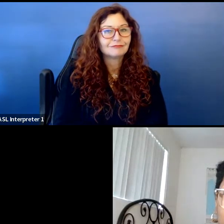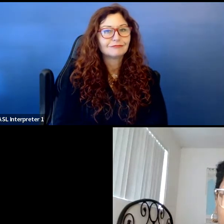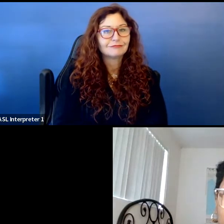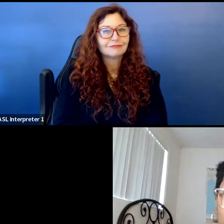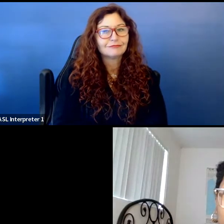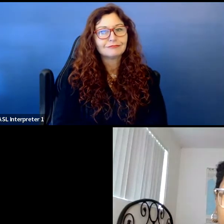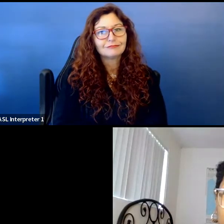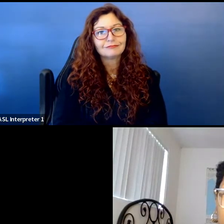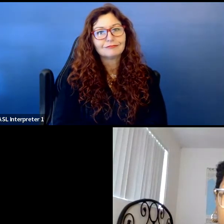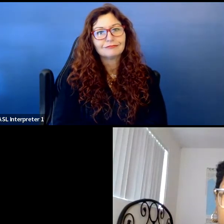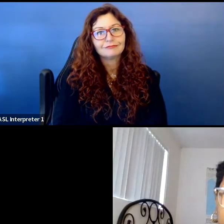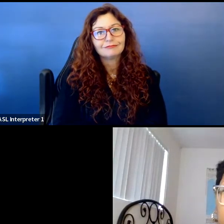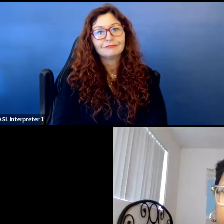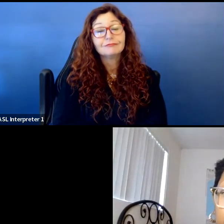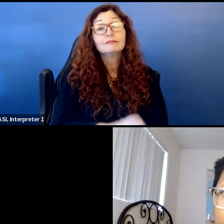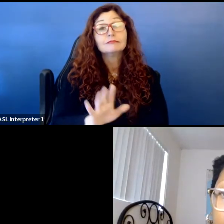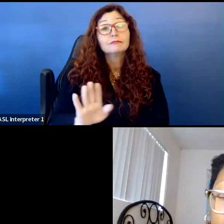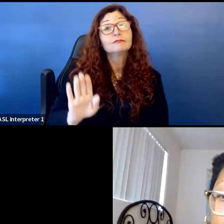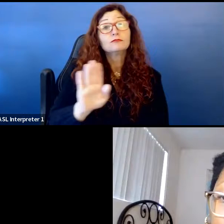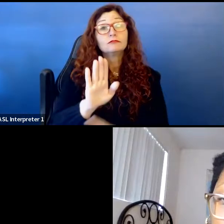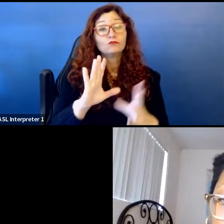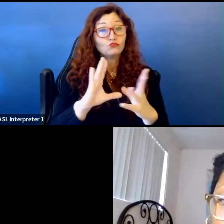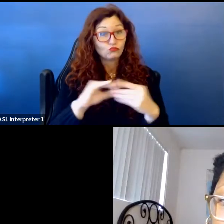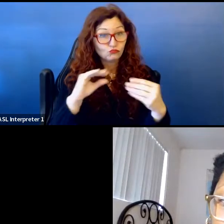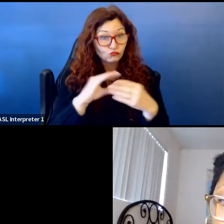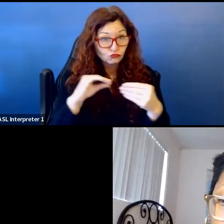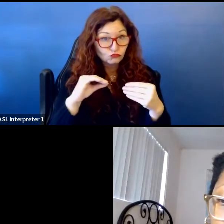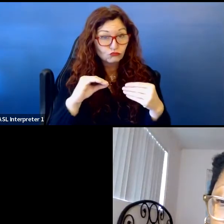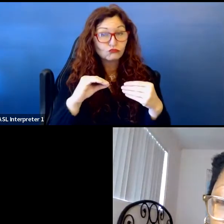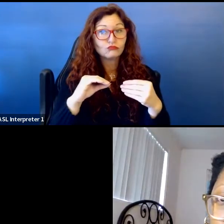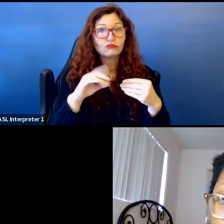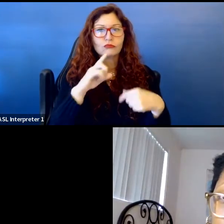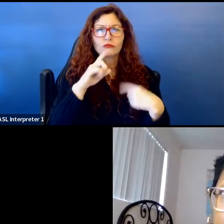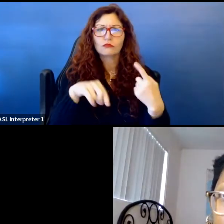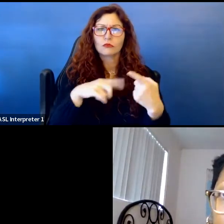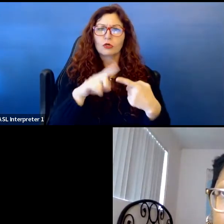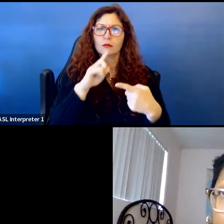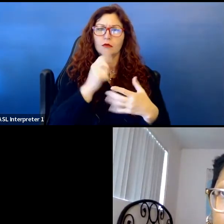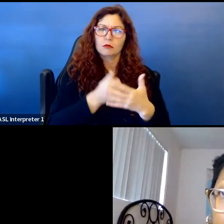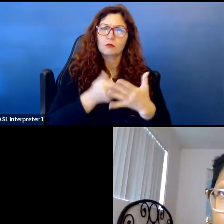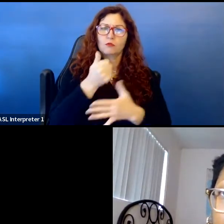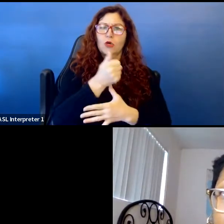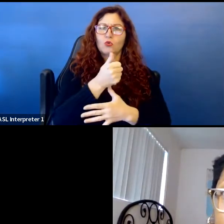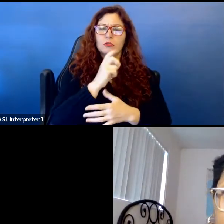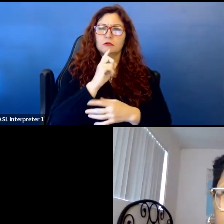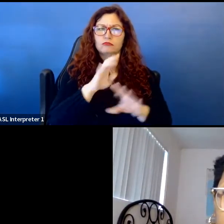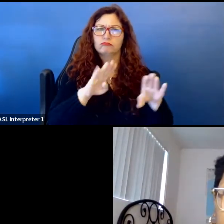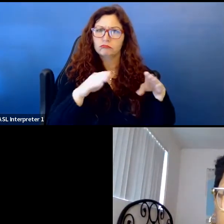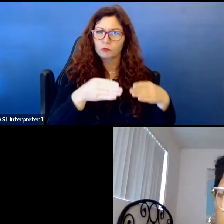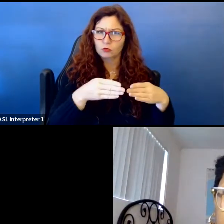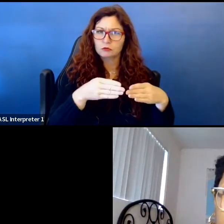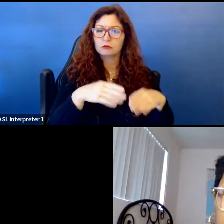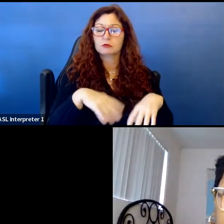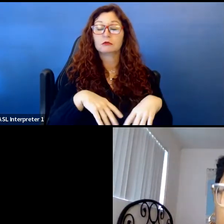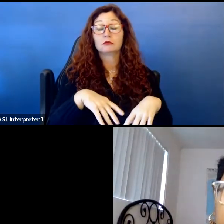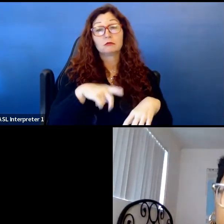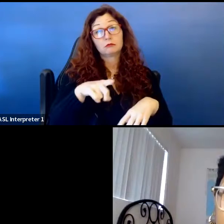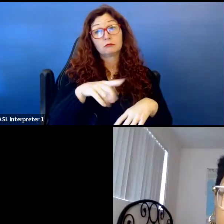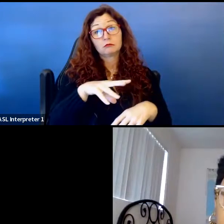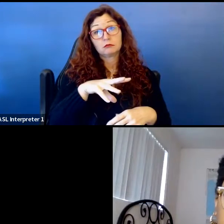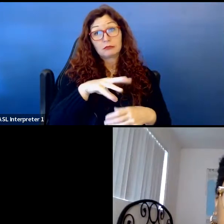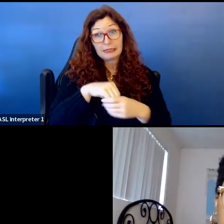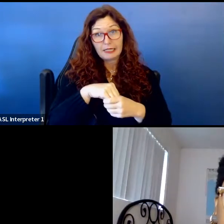um in your written testimony you talked about strategic enforcement priorities from the eoc including engagement with